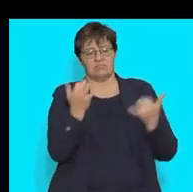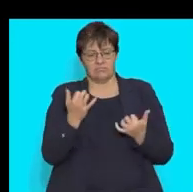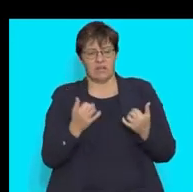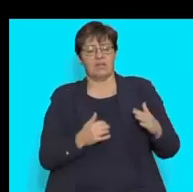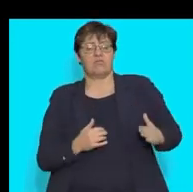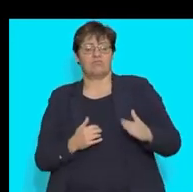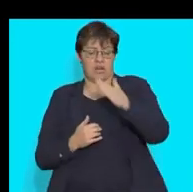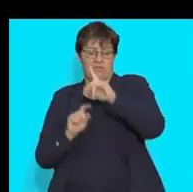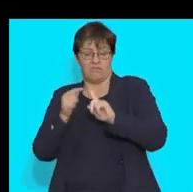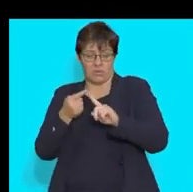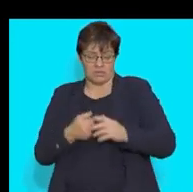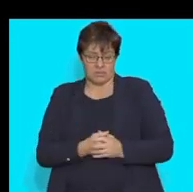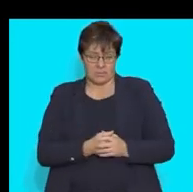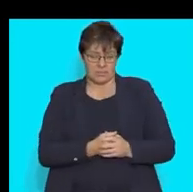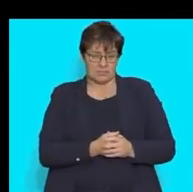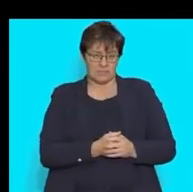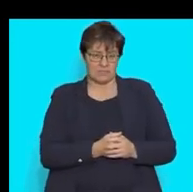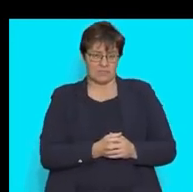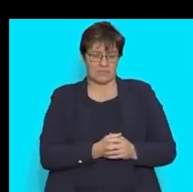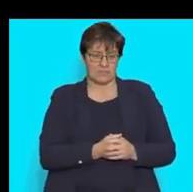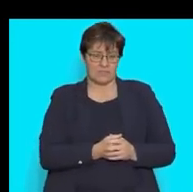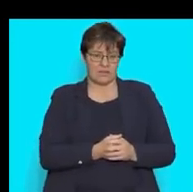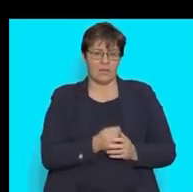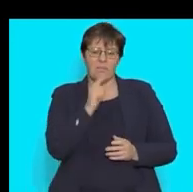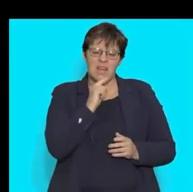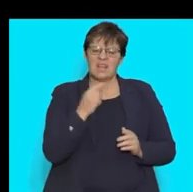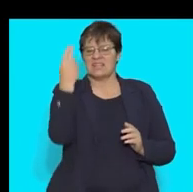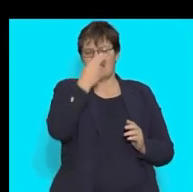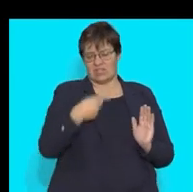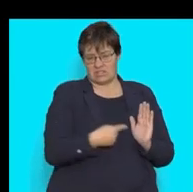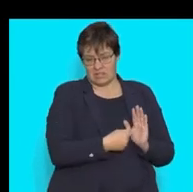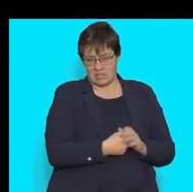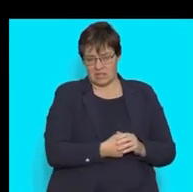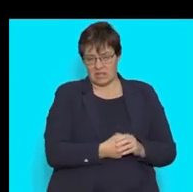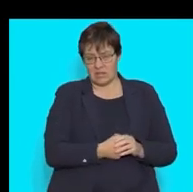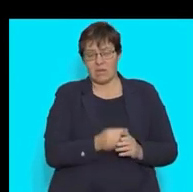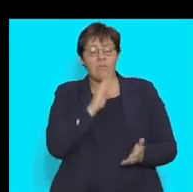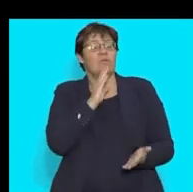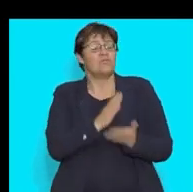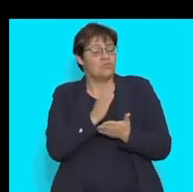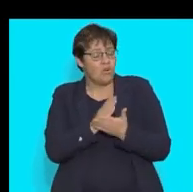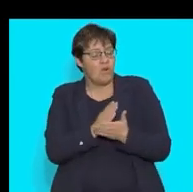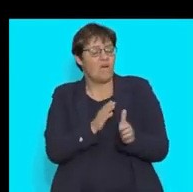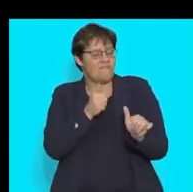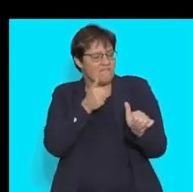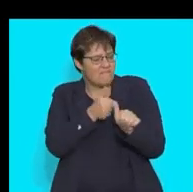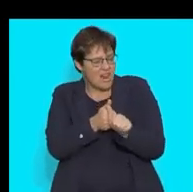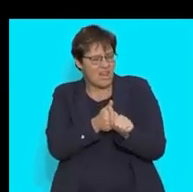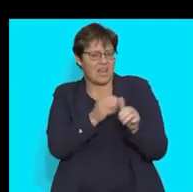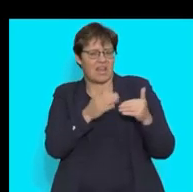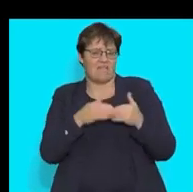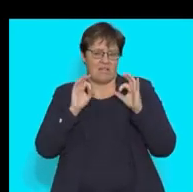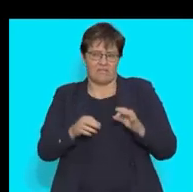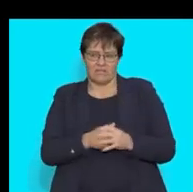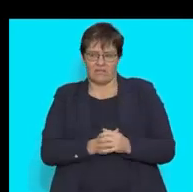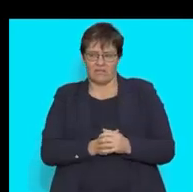the gradient at that point. So that's a bit about sketching. Please make sure that you follow that very carefully.